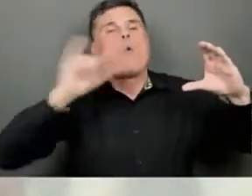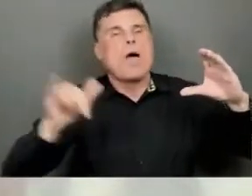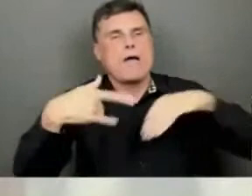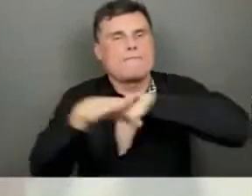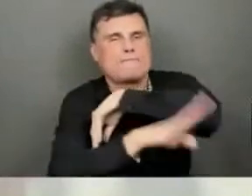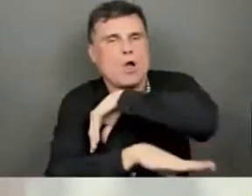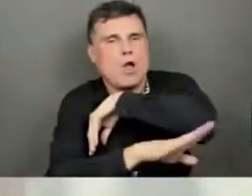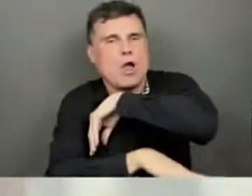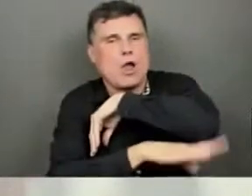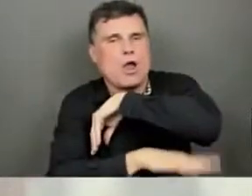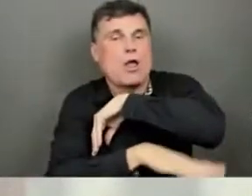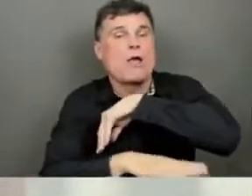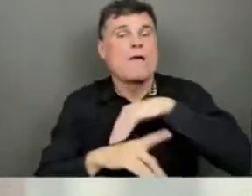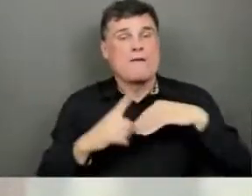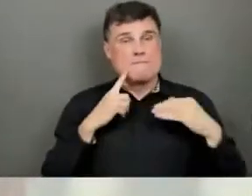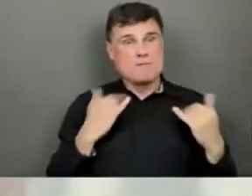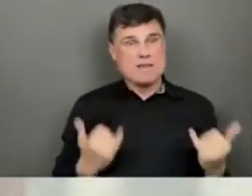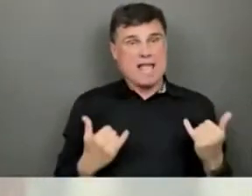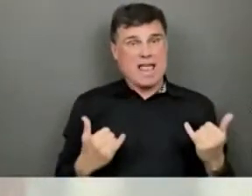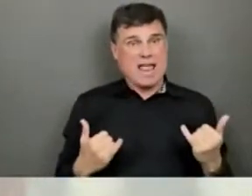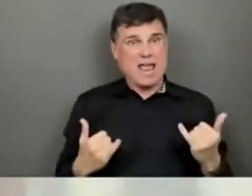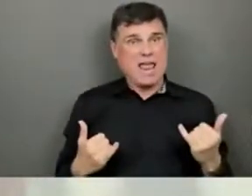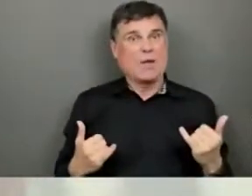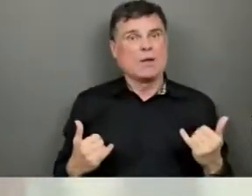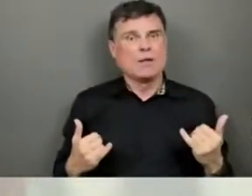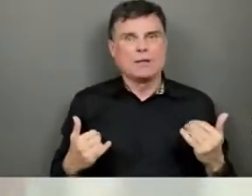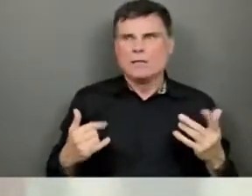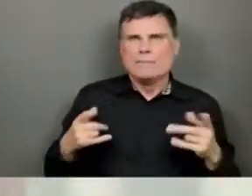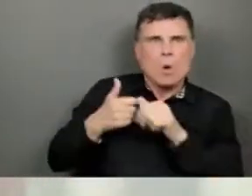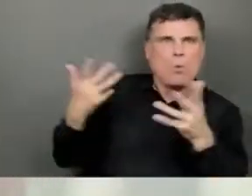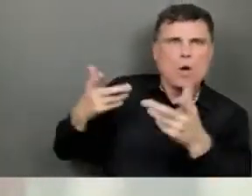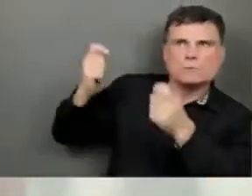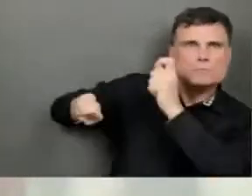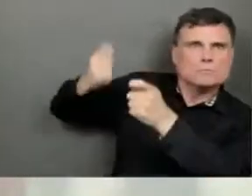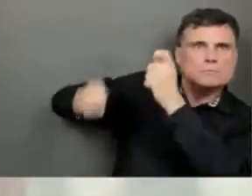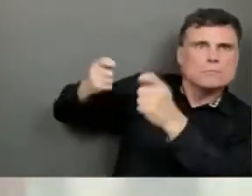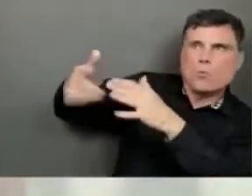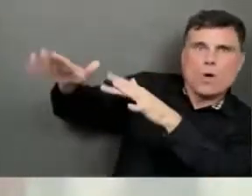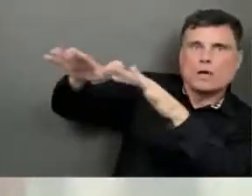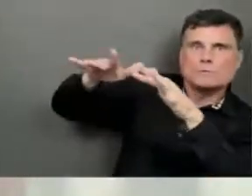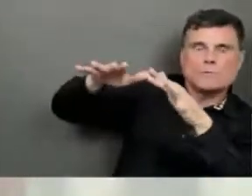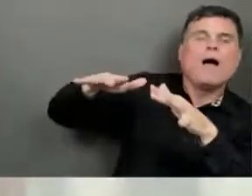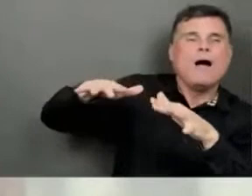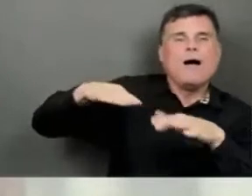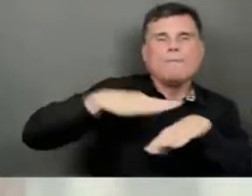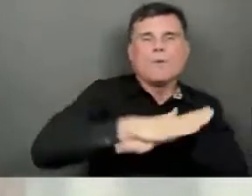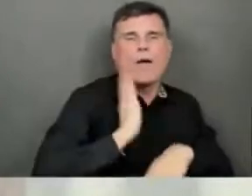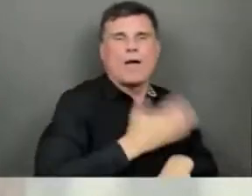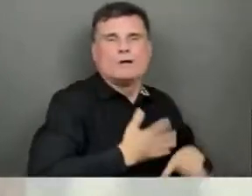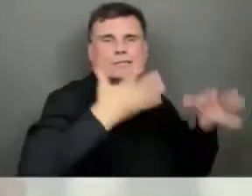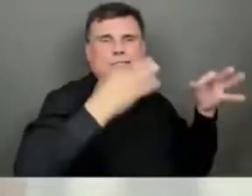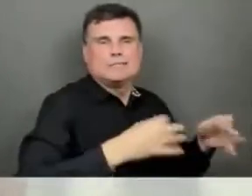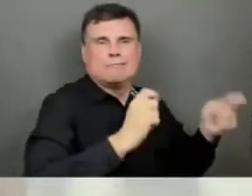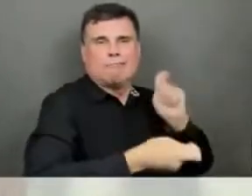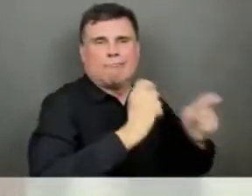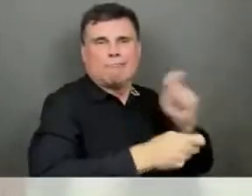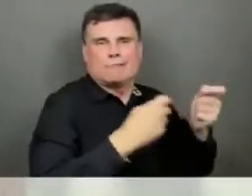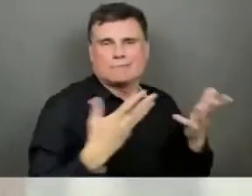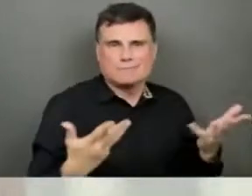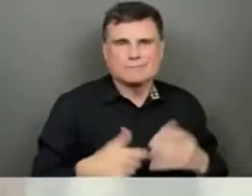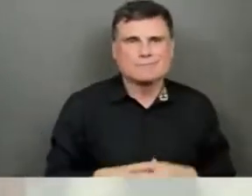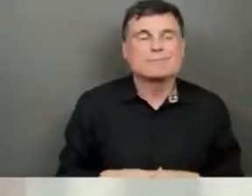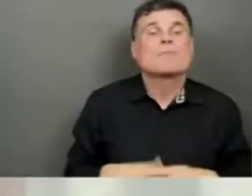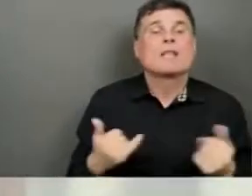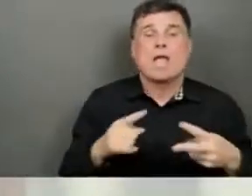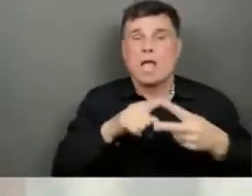there's major changes in between, then we'll try and address those as they arise. So the difference between you